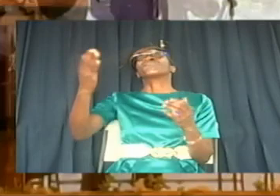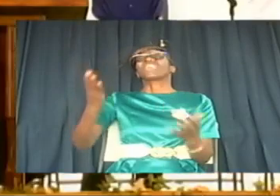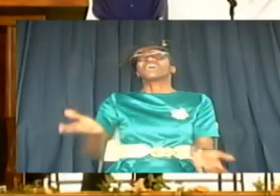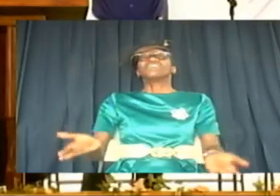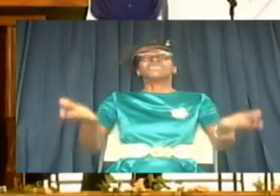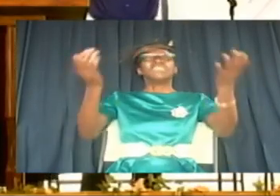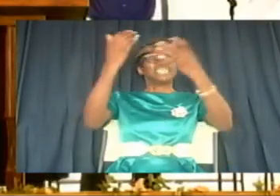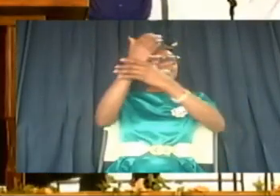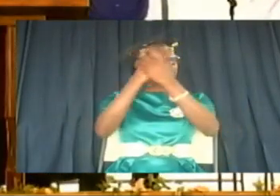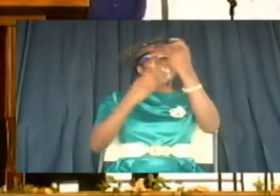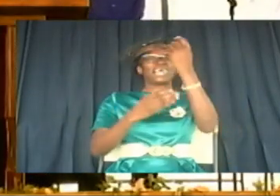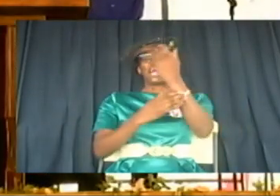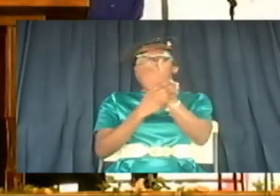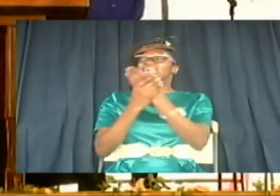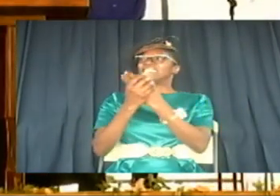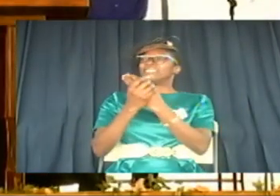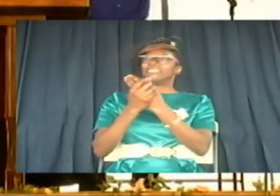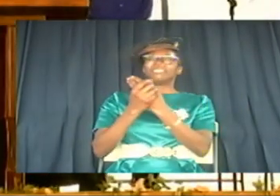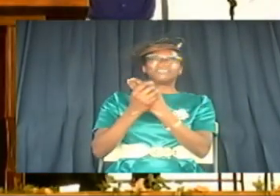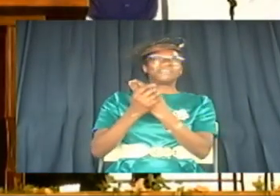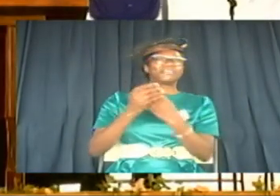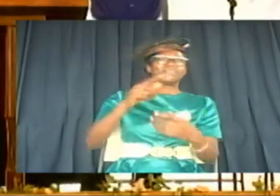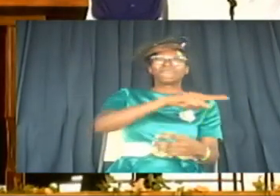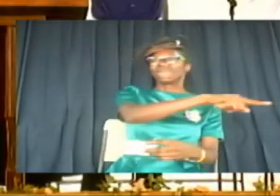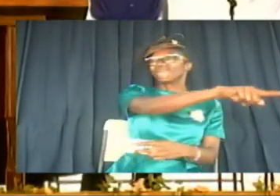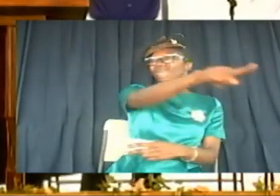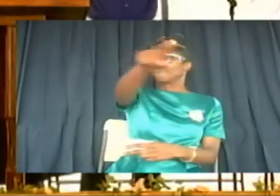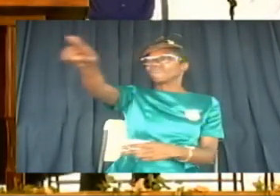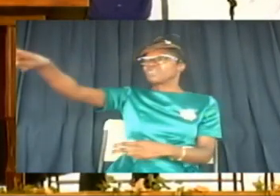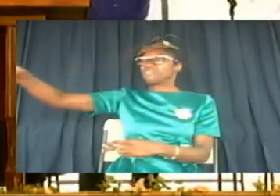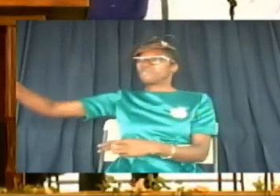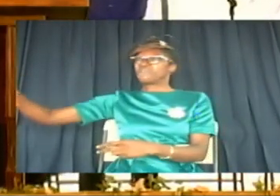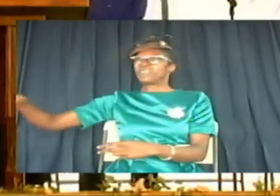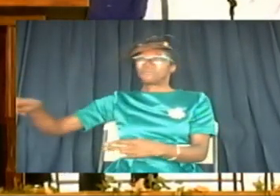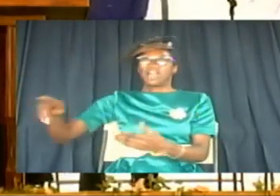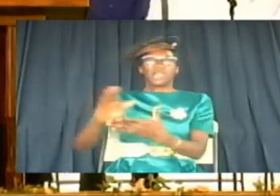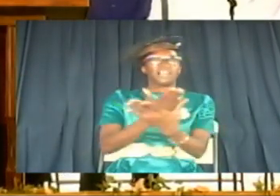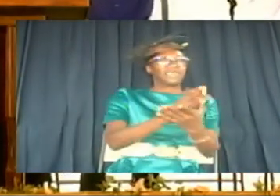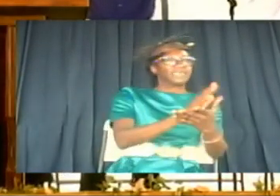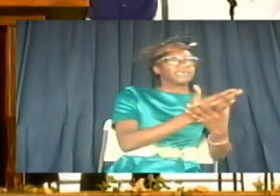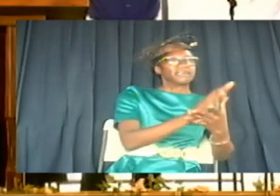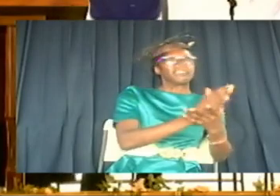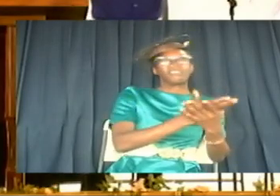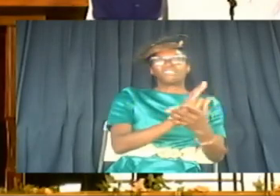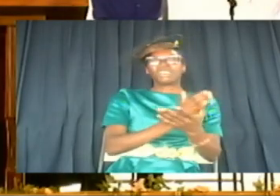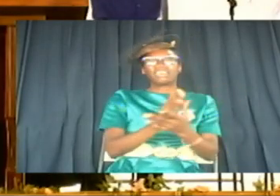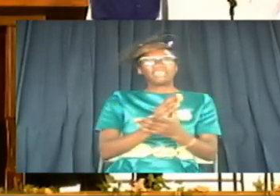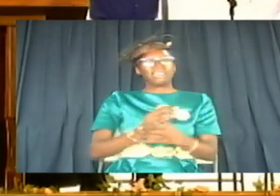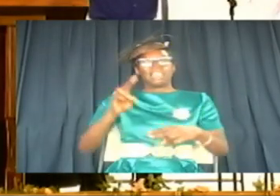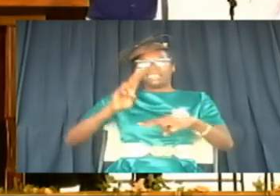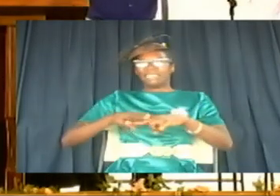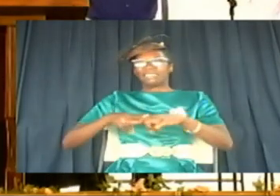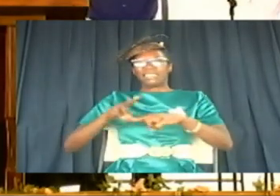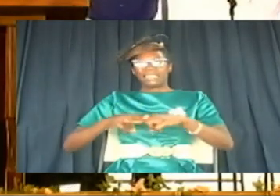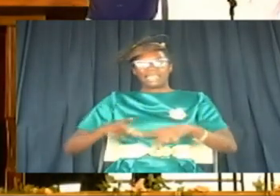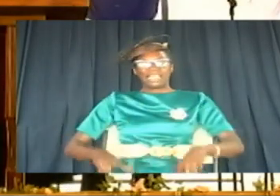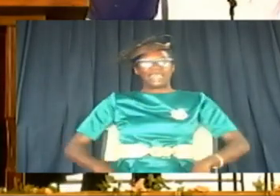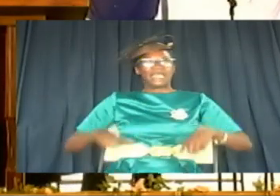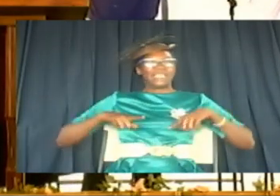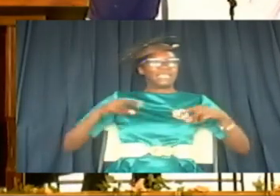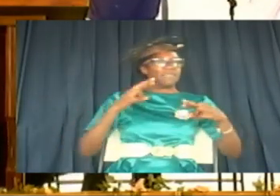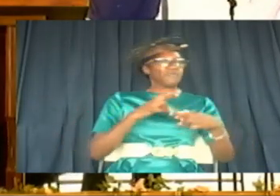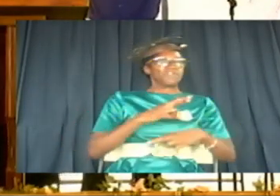to lift our hands. All of our living rooms, whether you're in the kitchen, hallelujah, you're sitting in the living room, or you're even